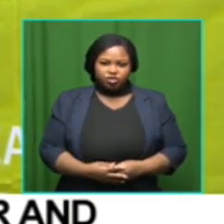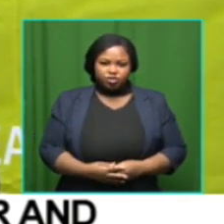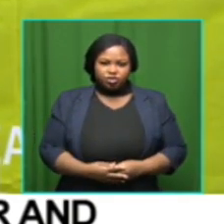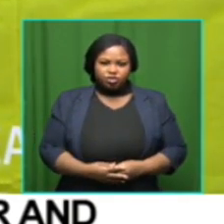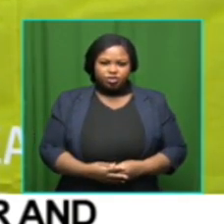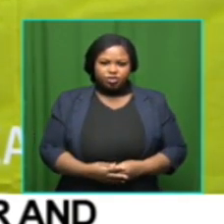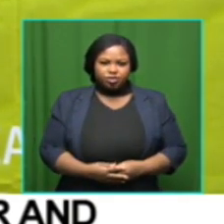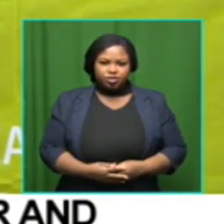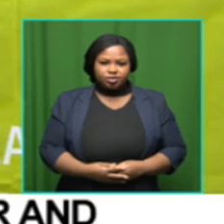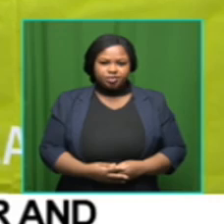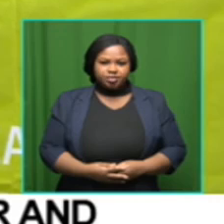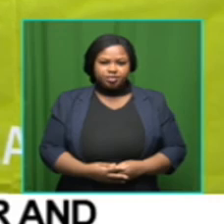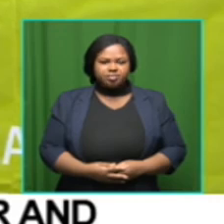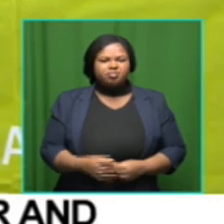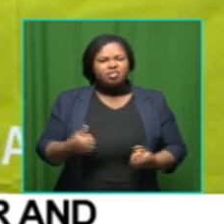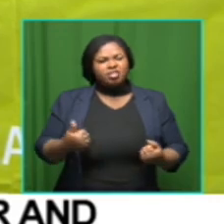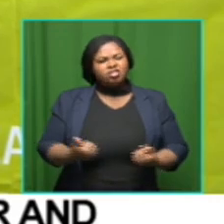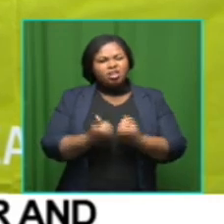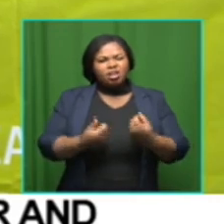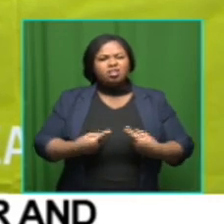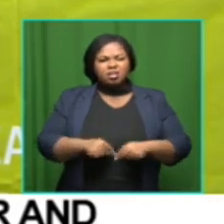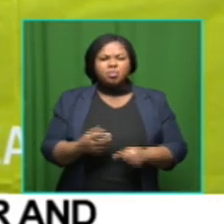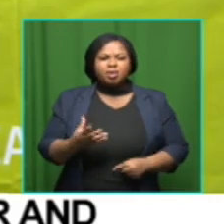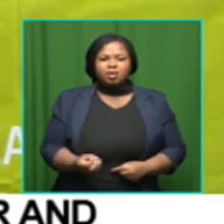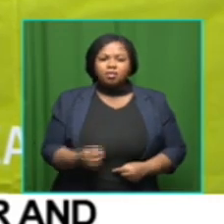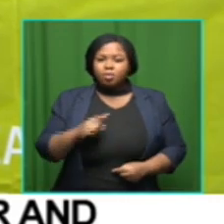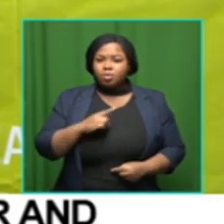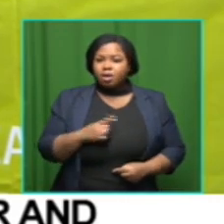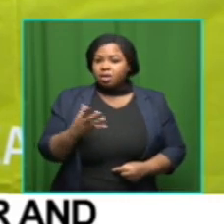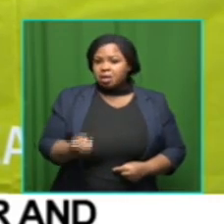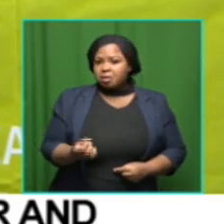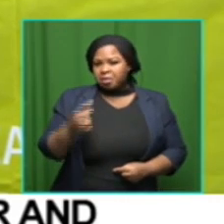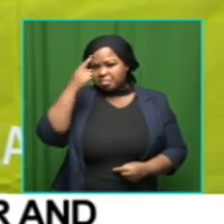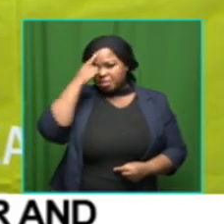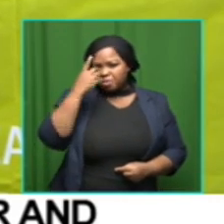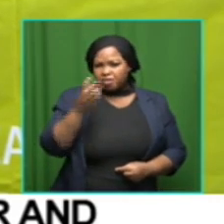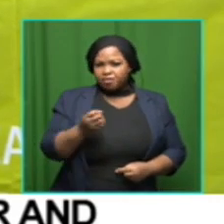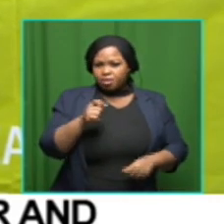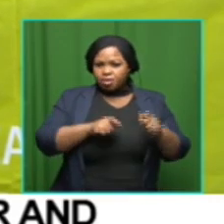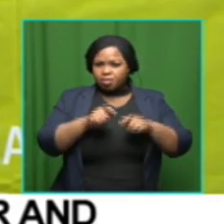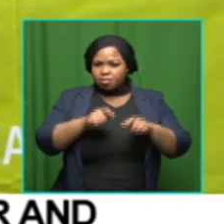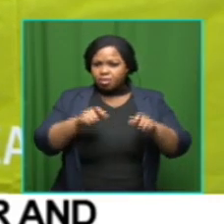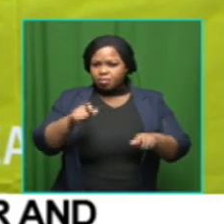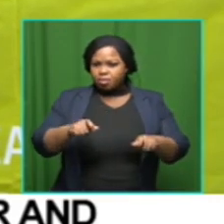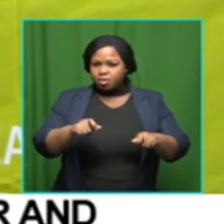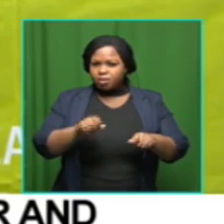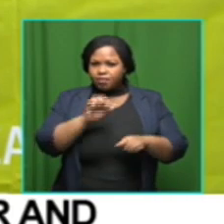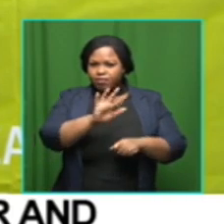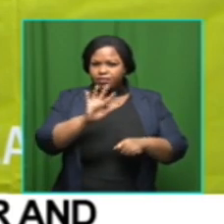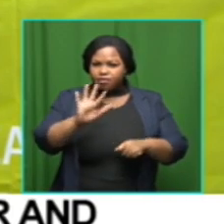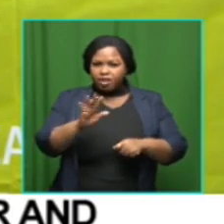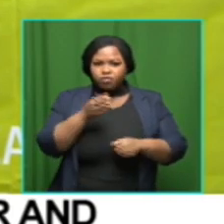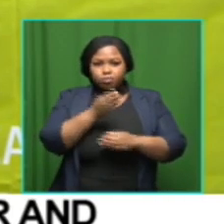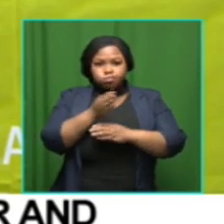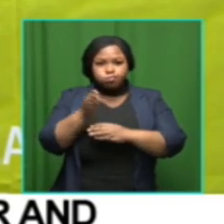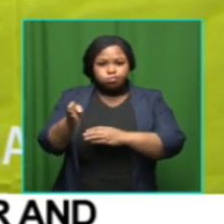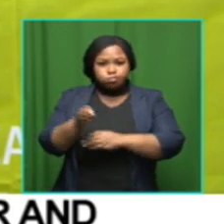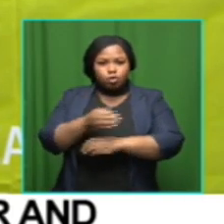There's always a challenge here. Right now, we've only got about 55 people who are in hospital